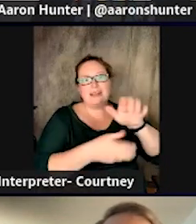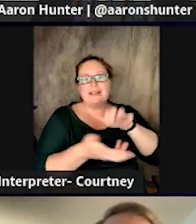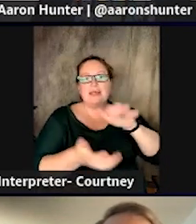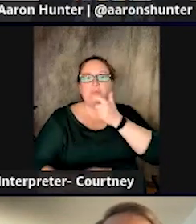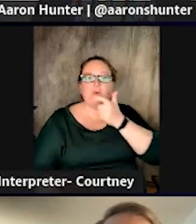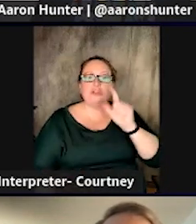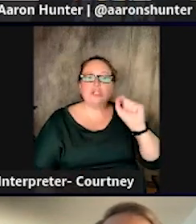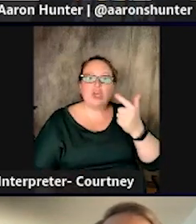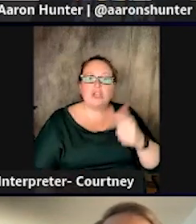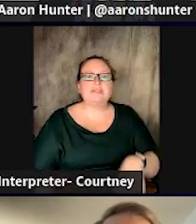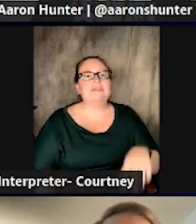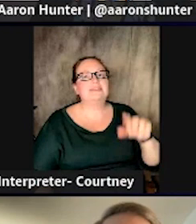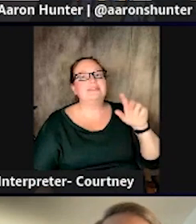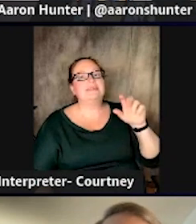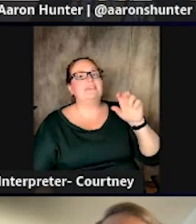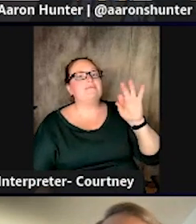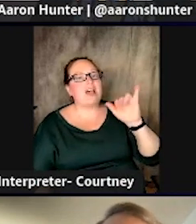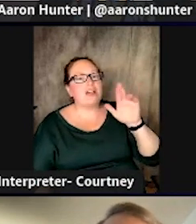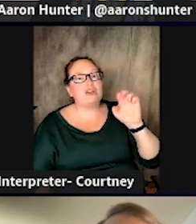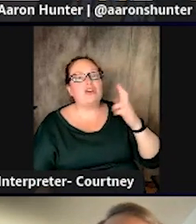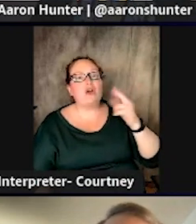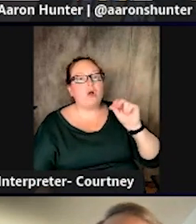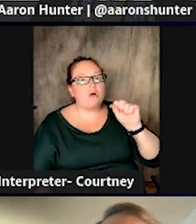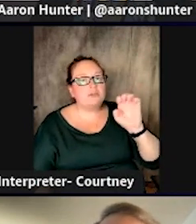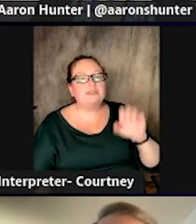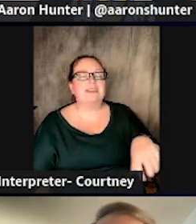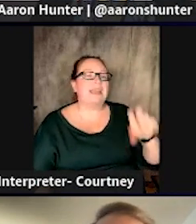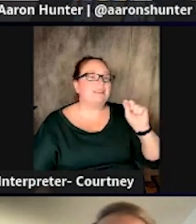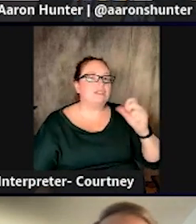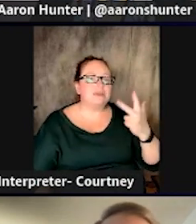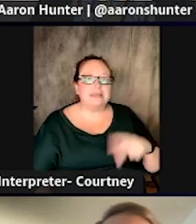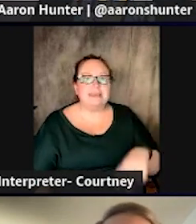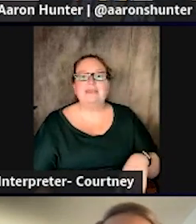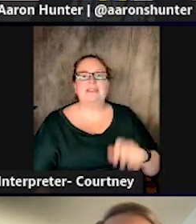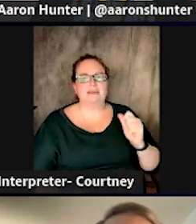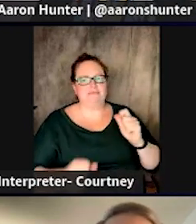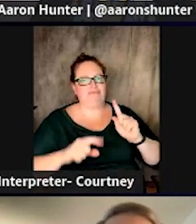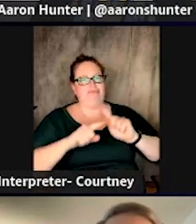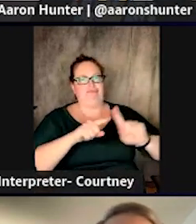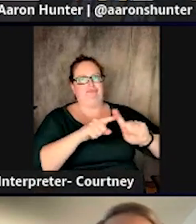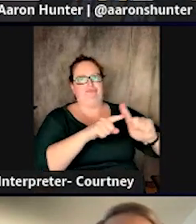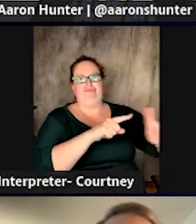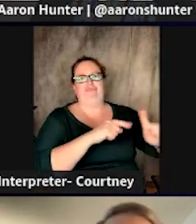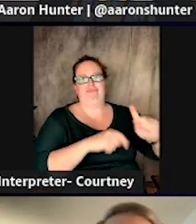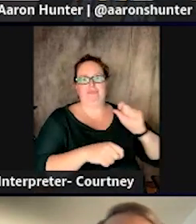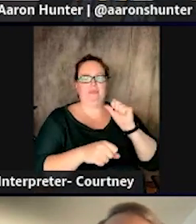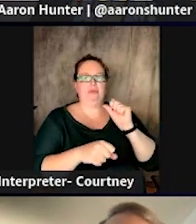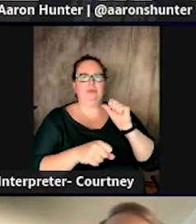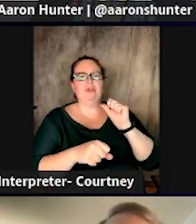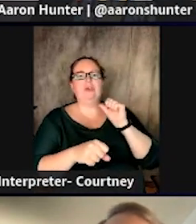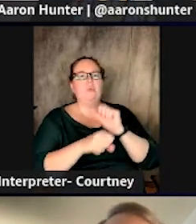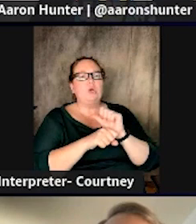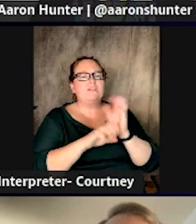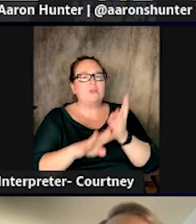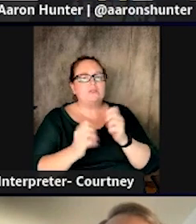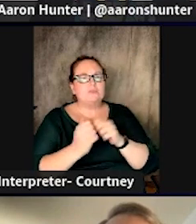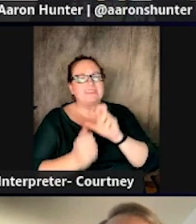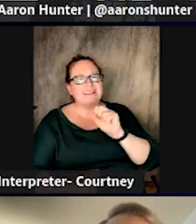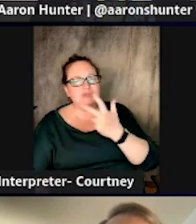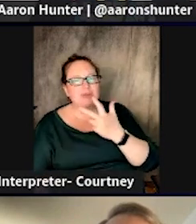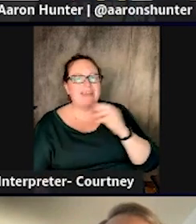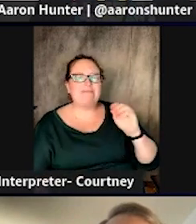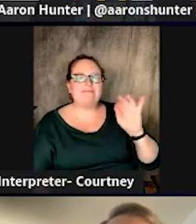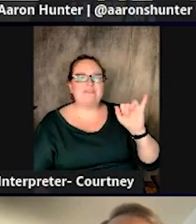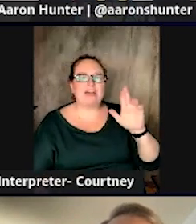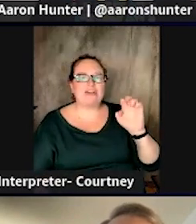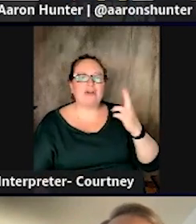Data Firehose or S3. Allows a vast array of workflows from there with S3 and Firehose. And then also just within CloudWatch